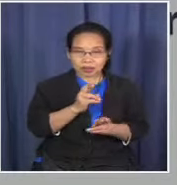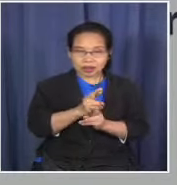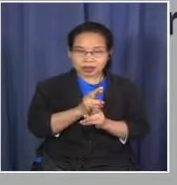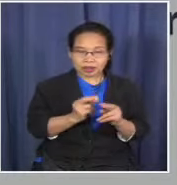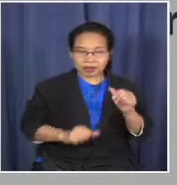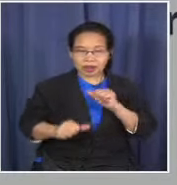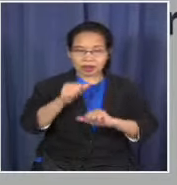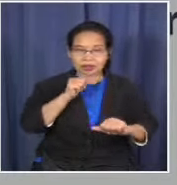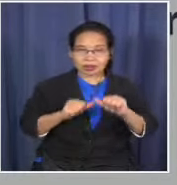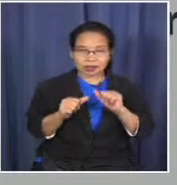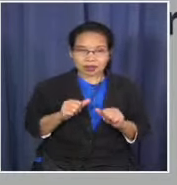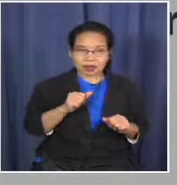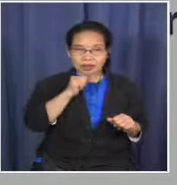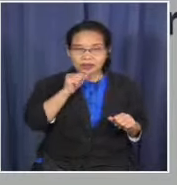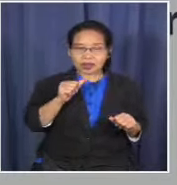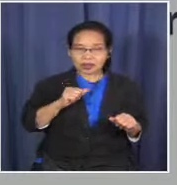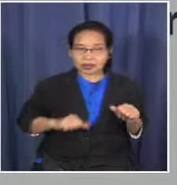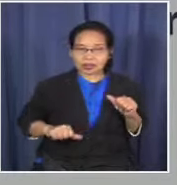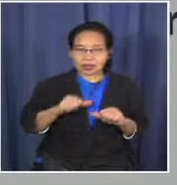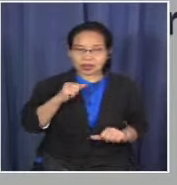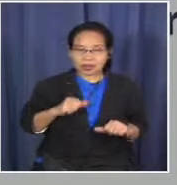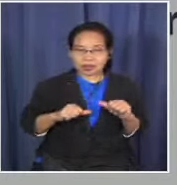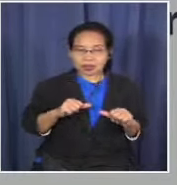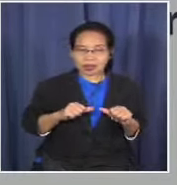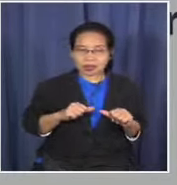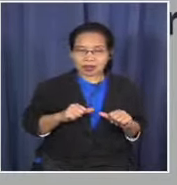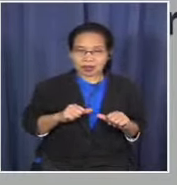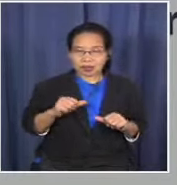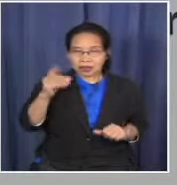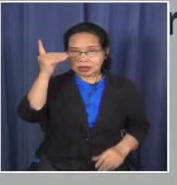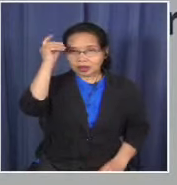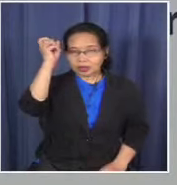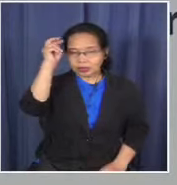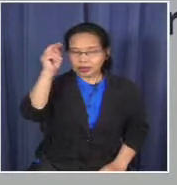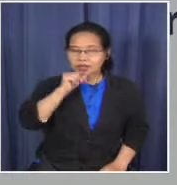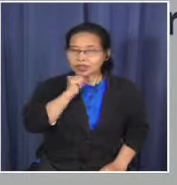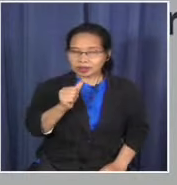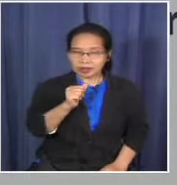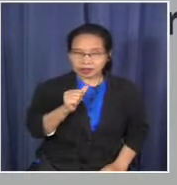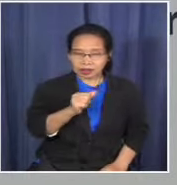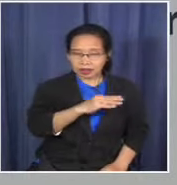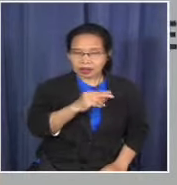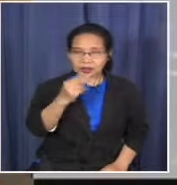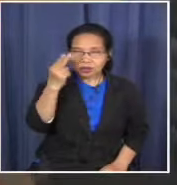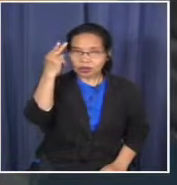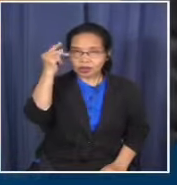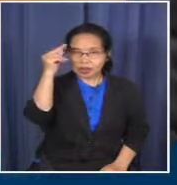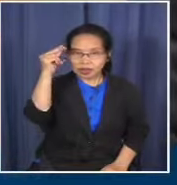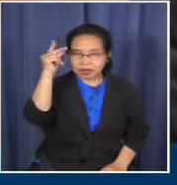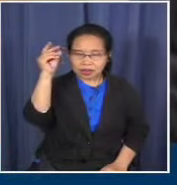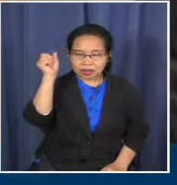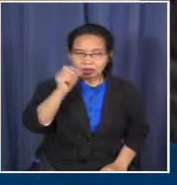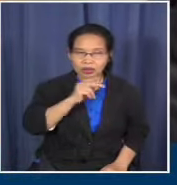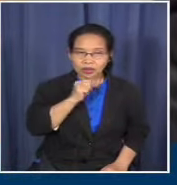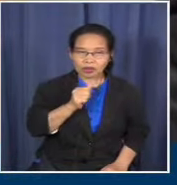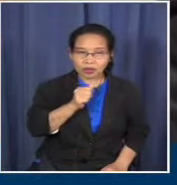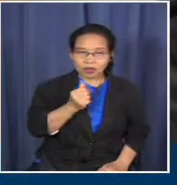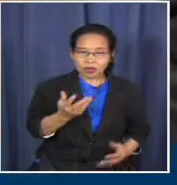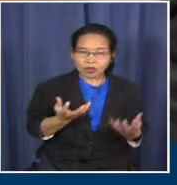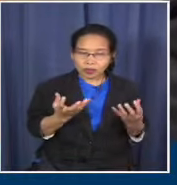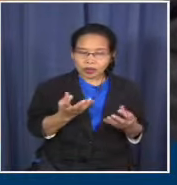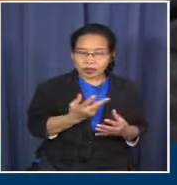body. This is correct science, not the science of Darwin and Hawkins.